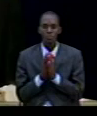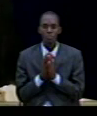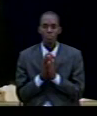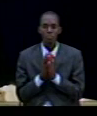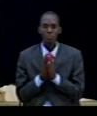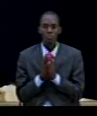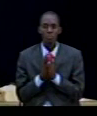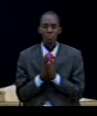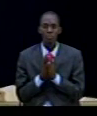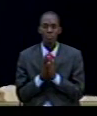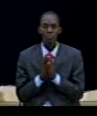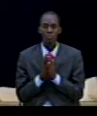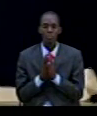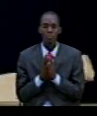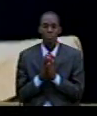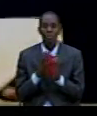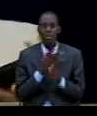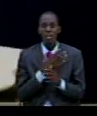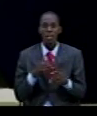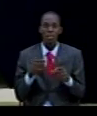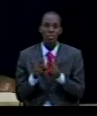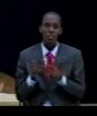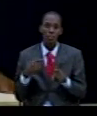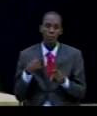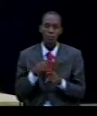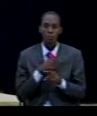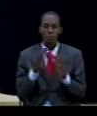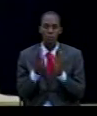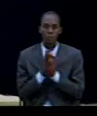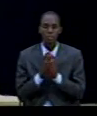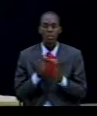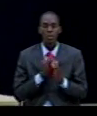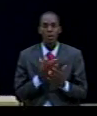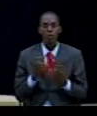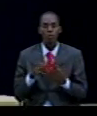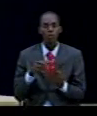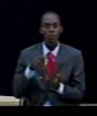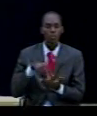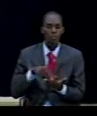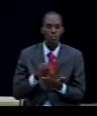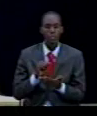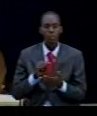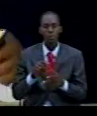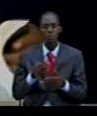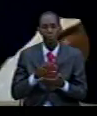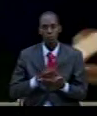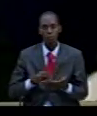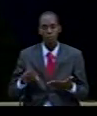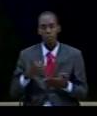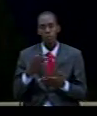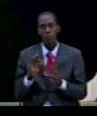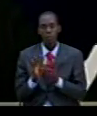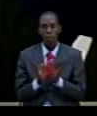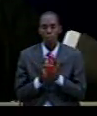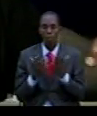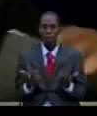And as we pray, I want to read a verse of scripture that will